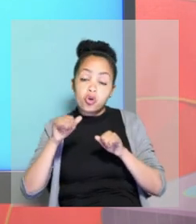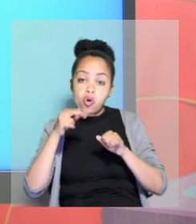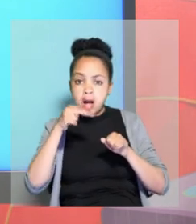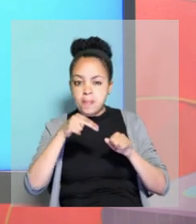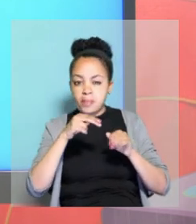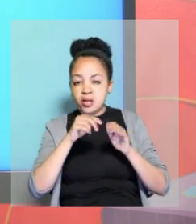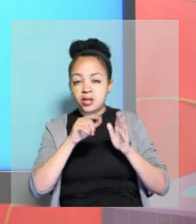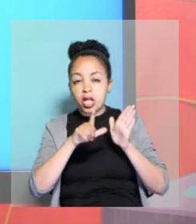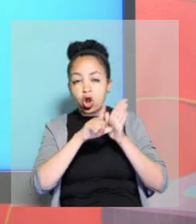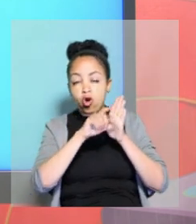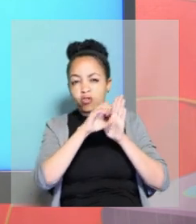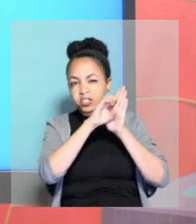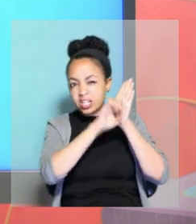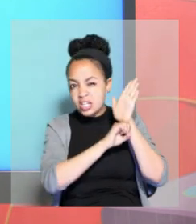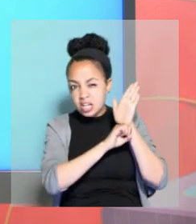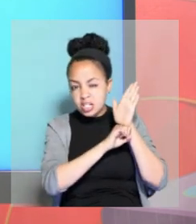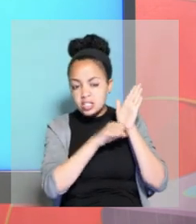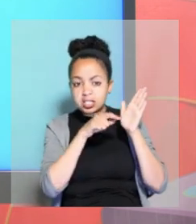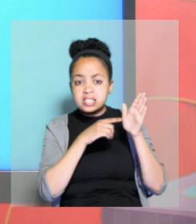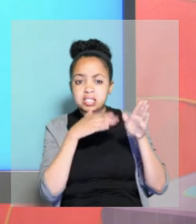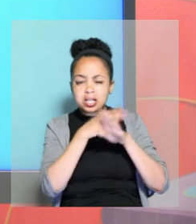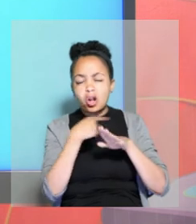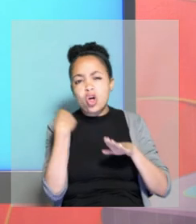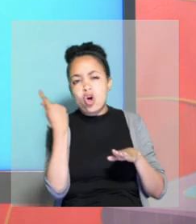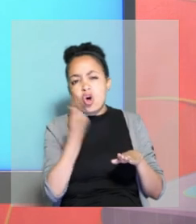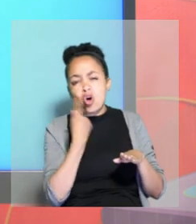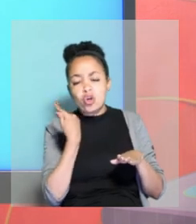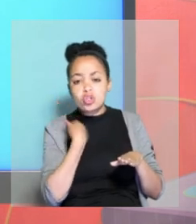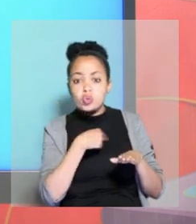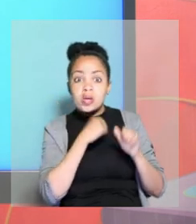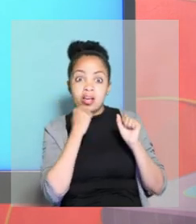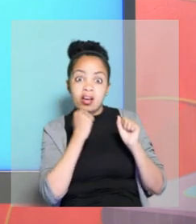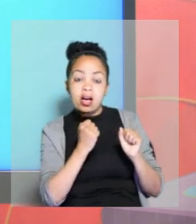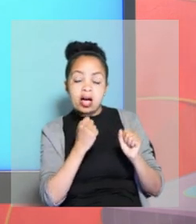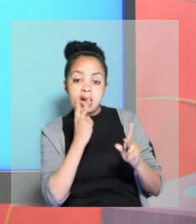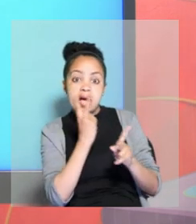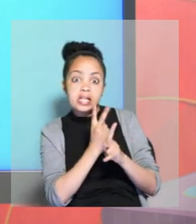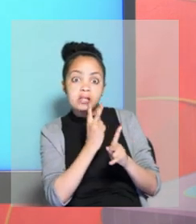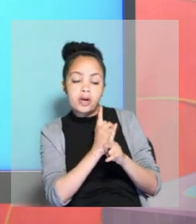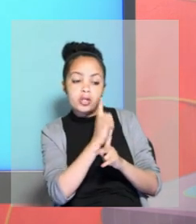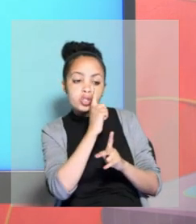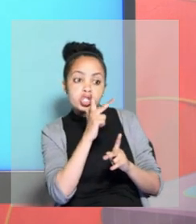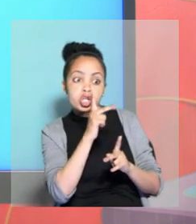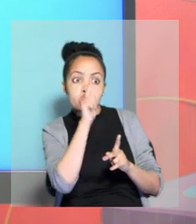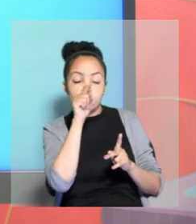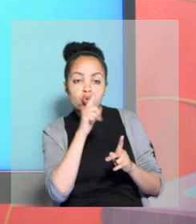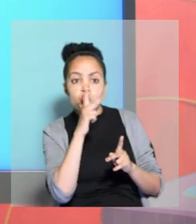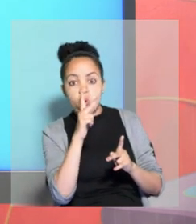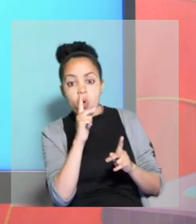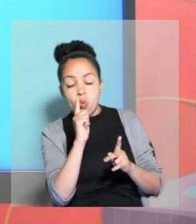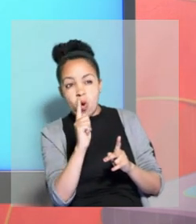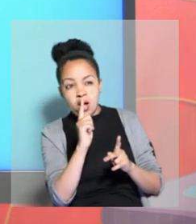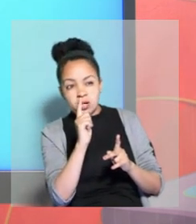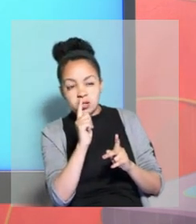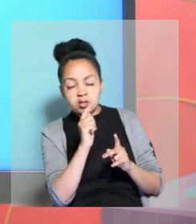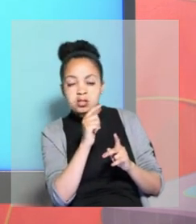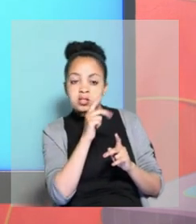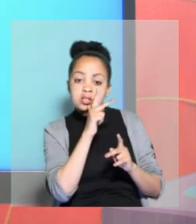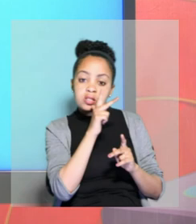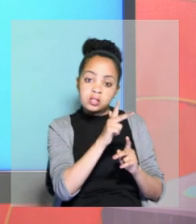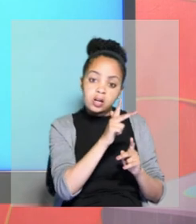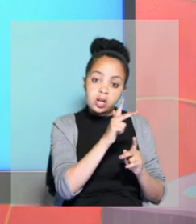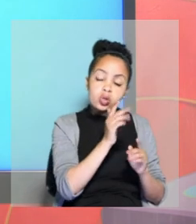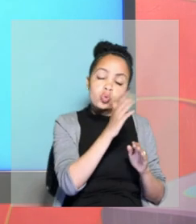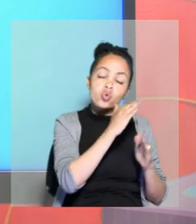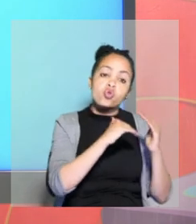segregation. During monohybrid cross, always we can expect 3-to-1 ratio. When 3 represents dominant, 1